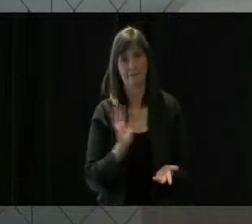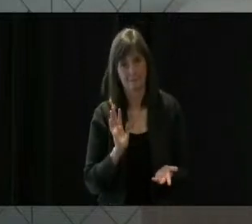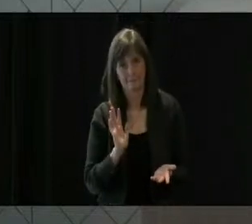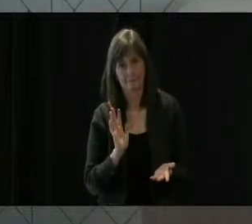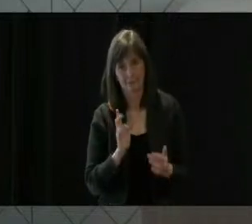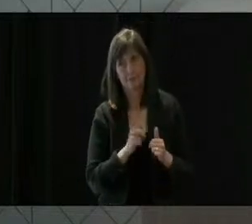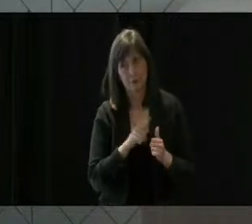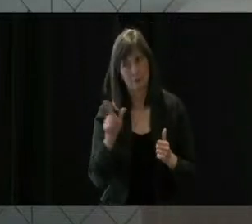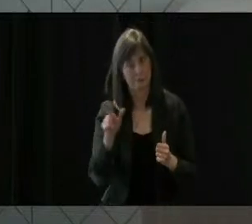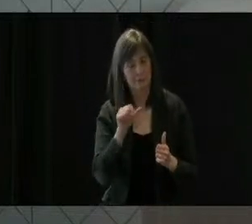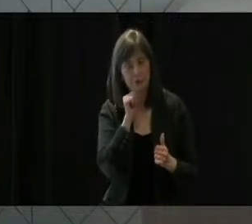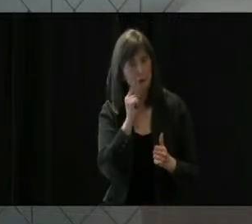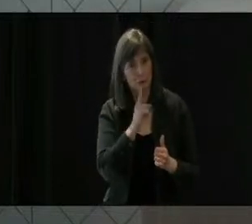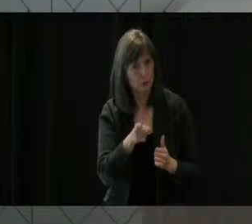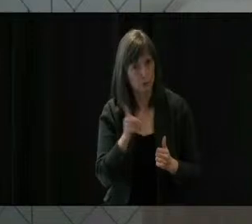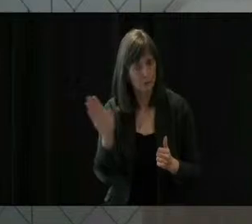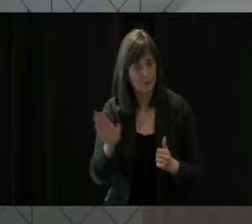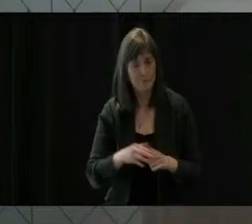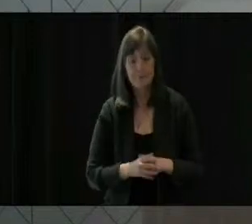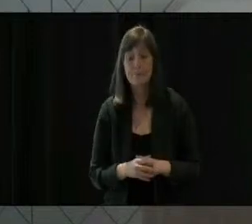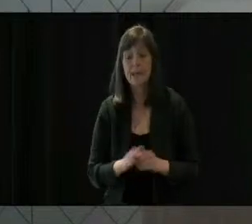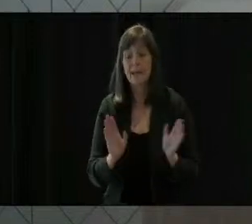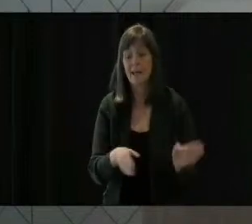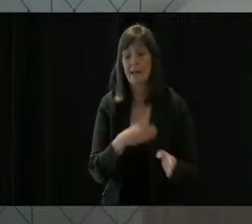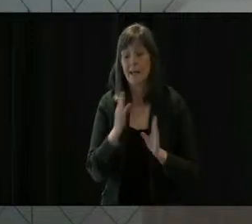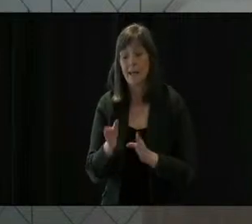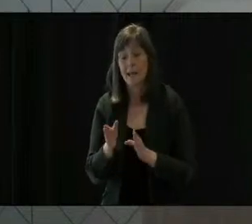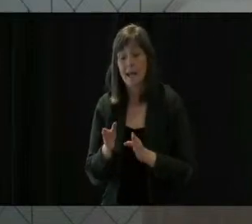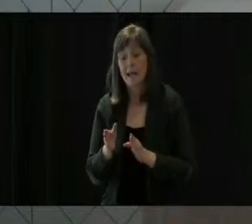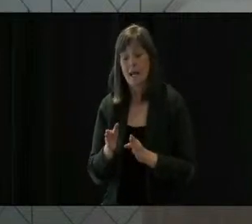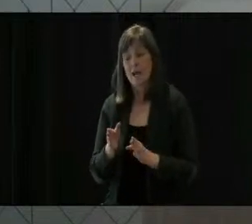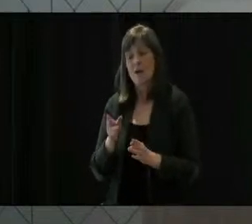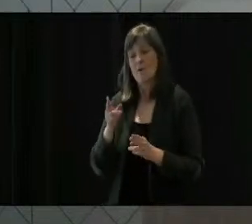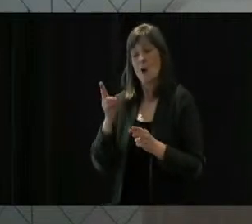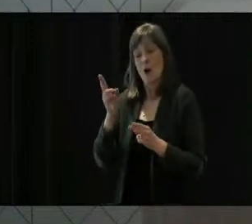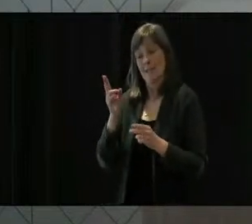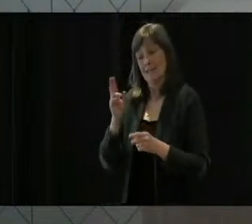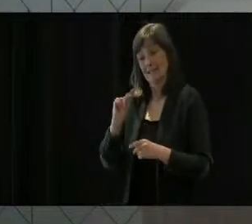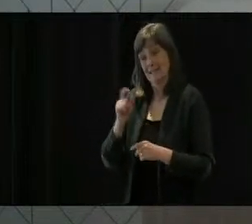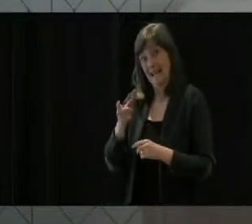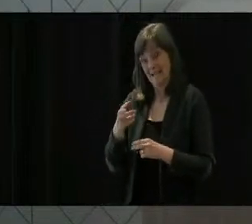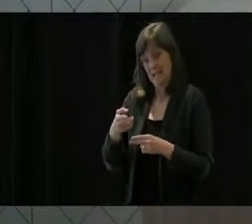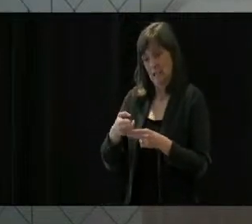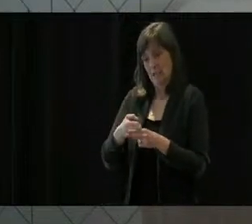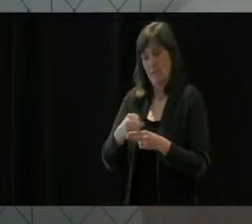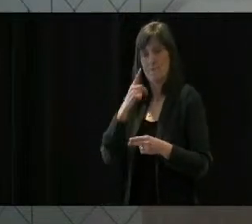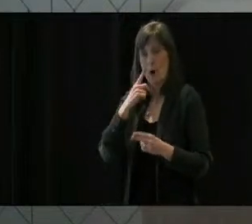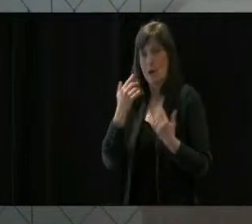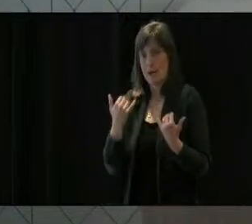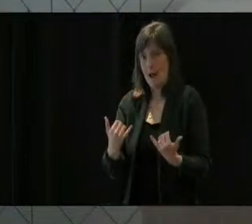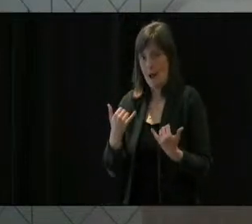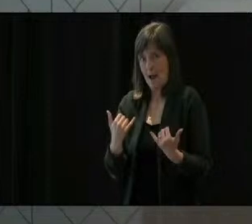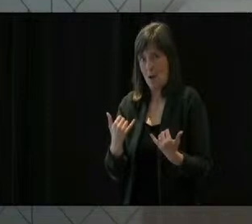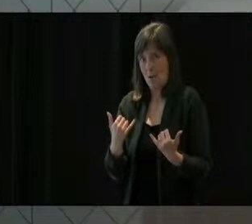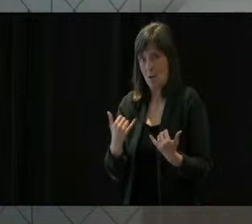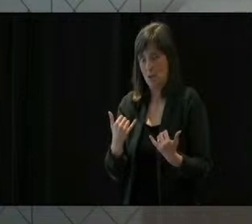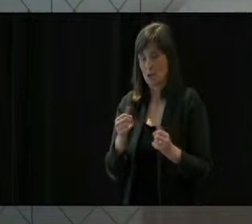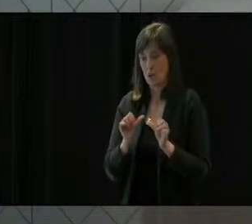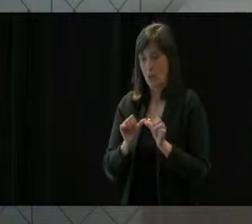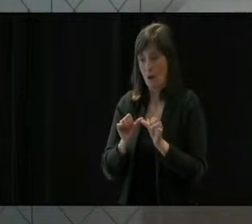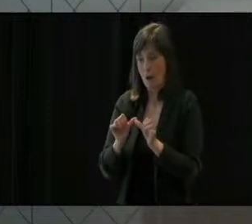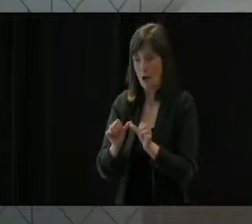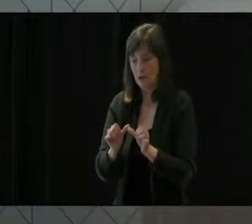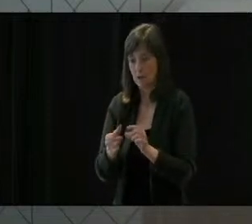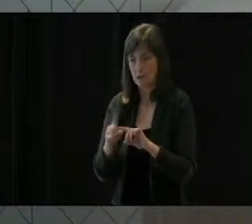first thing. And the second thing, it's for a time. It's to get ourselves back on track.